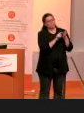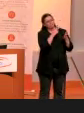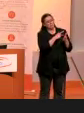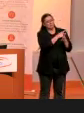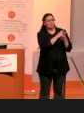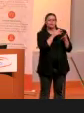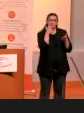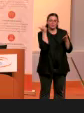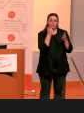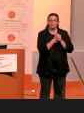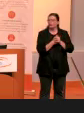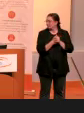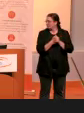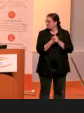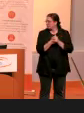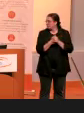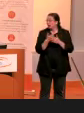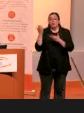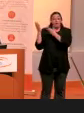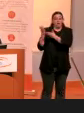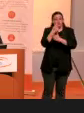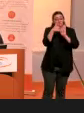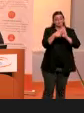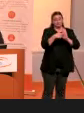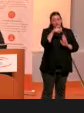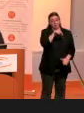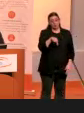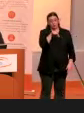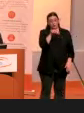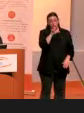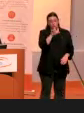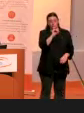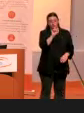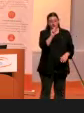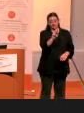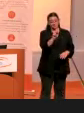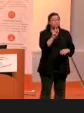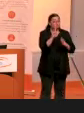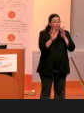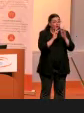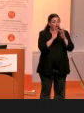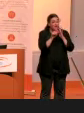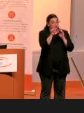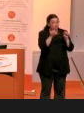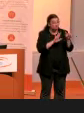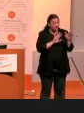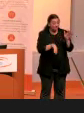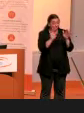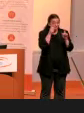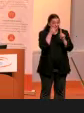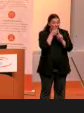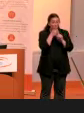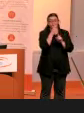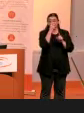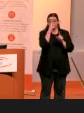So this is a calculator. It's called the Q-Risk3 calculator. You could actually go online and find it. It was developed